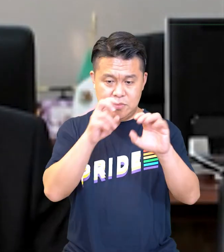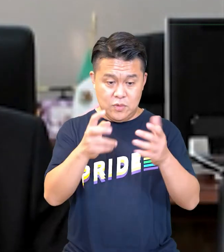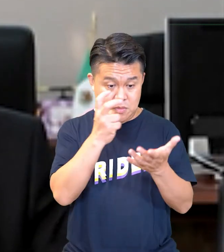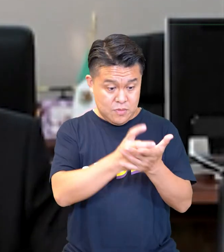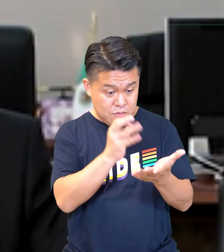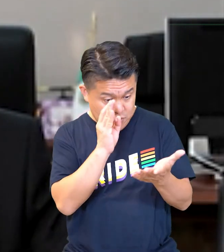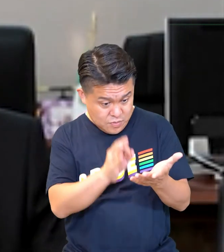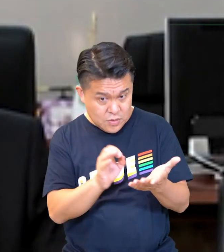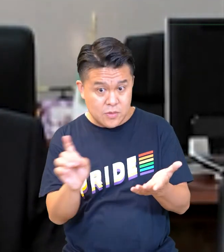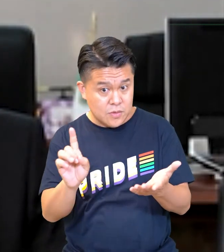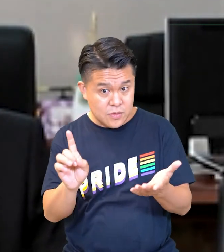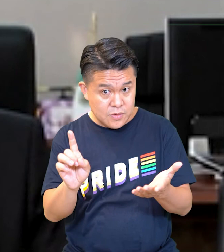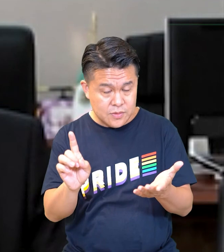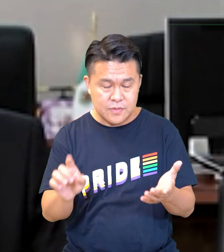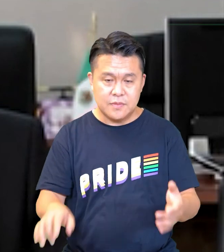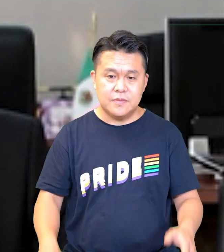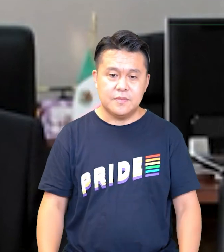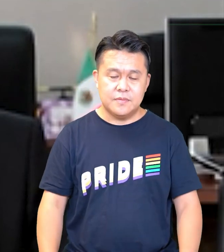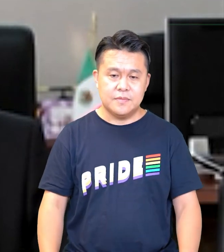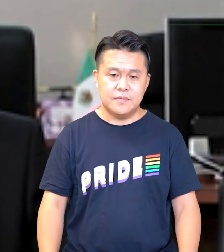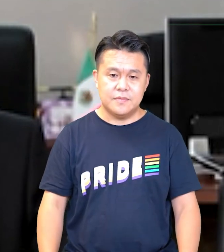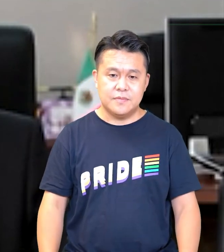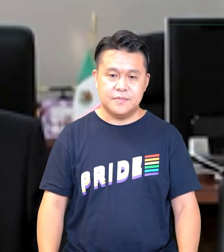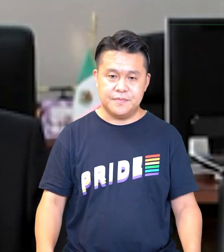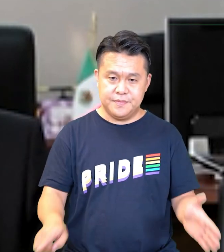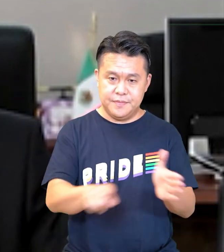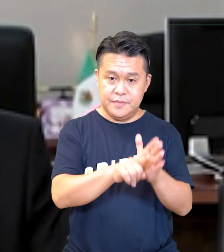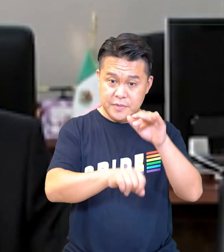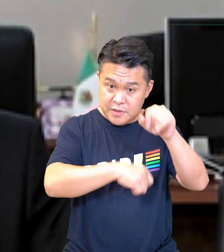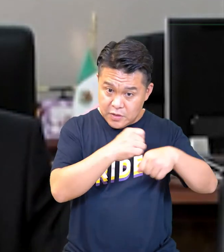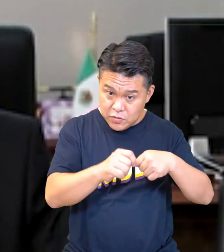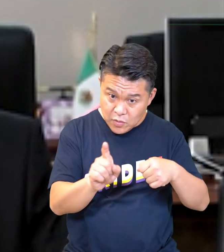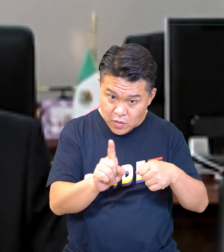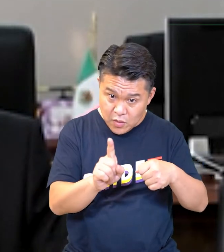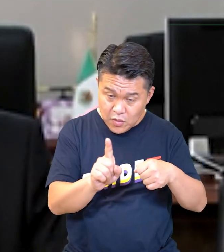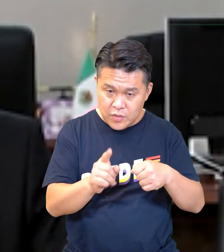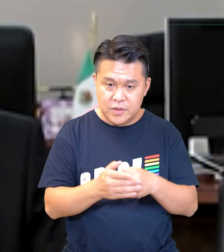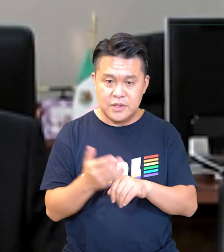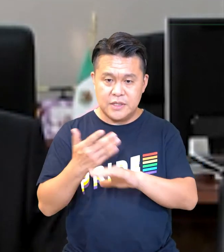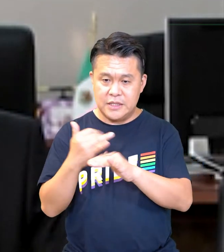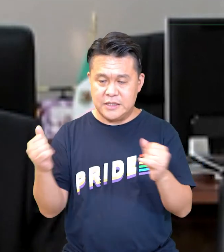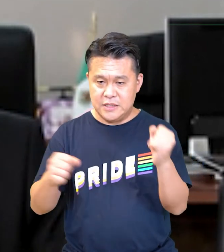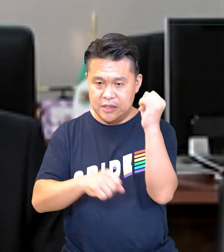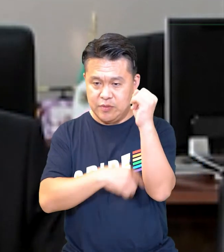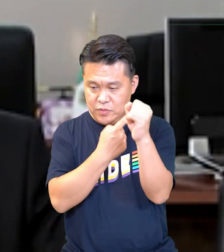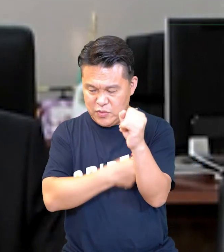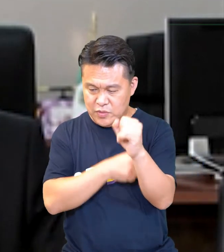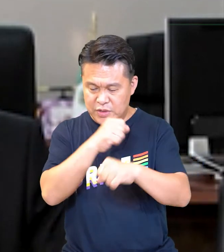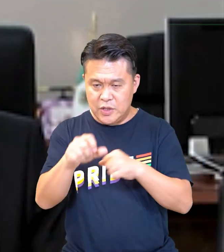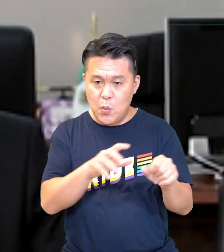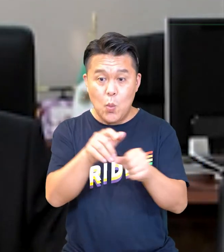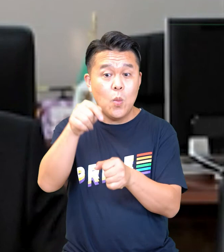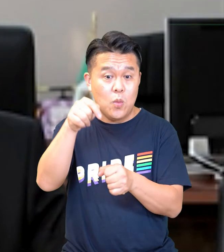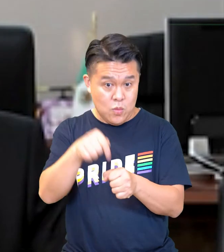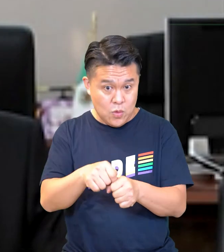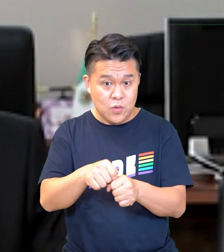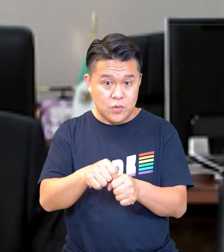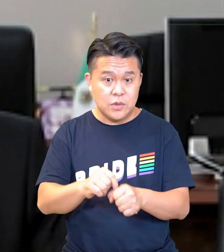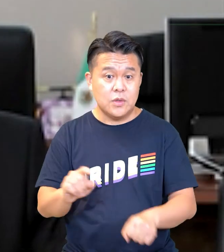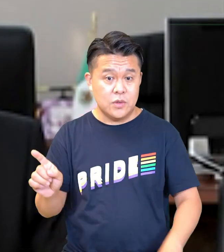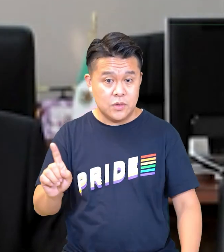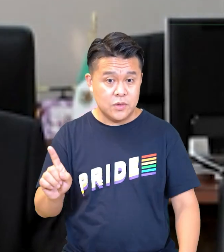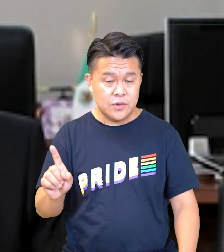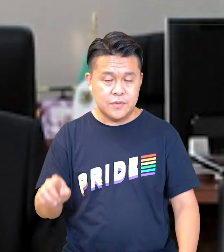According to Mexico's legal framework, the freedom to express one's religion